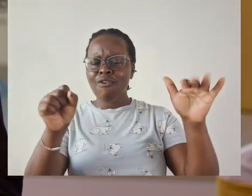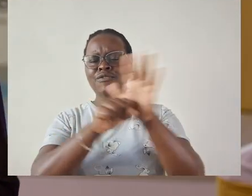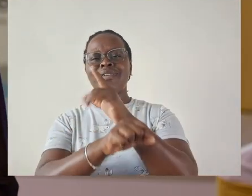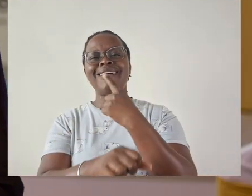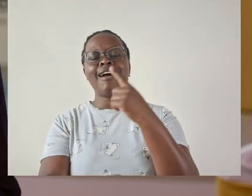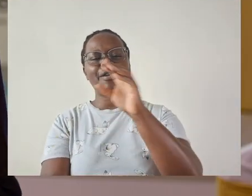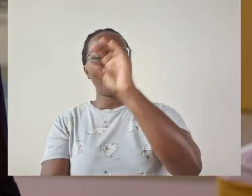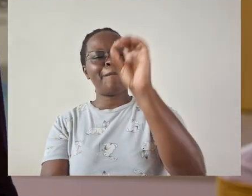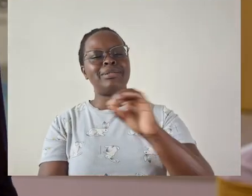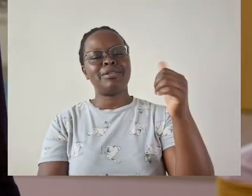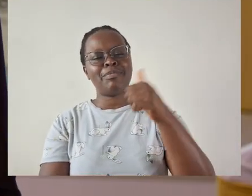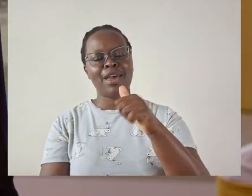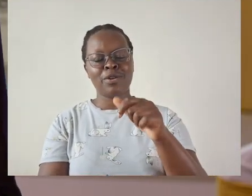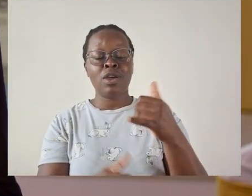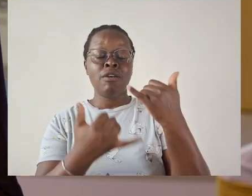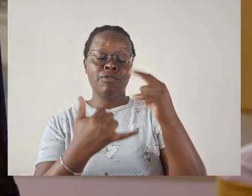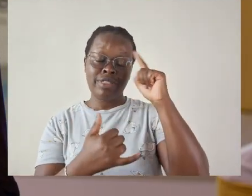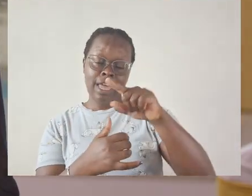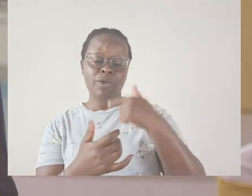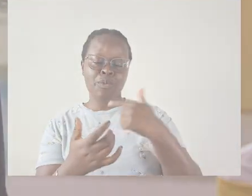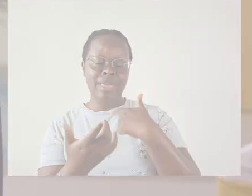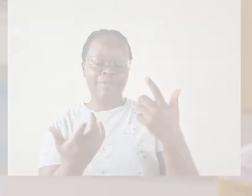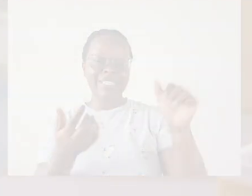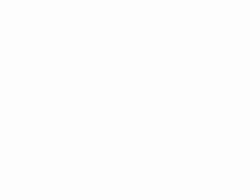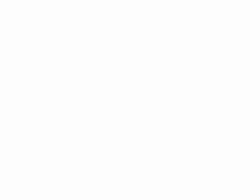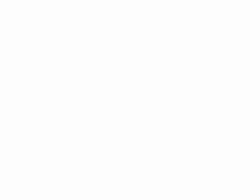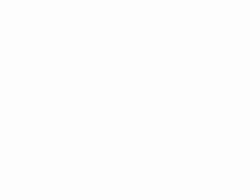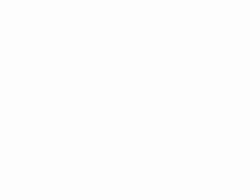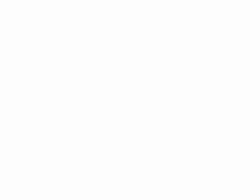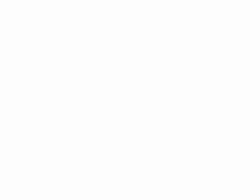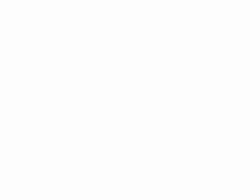digital learning. And for that, let's bust a few myths and misconceptions.